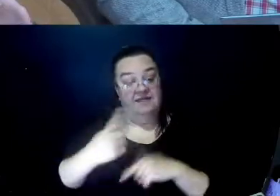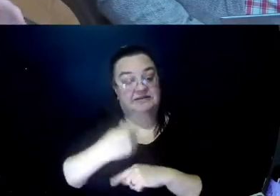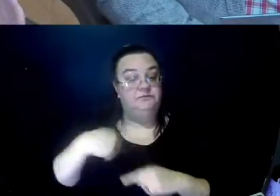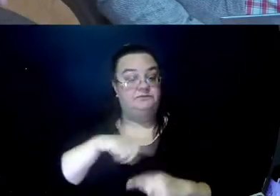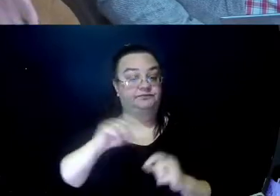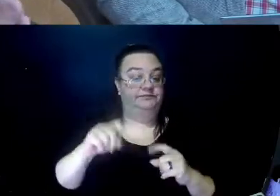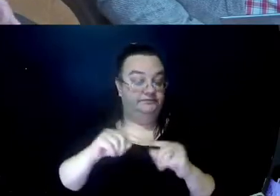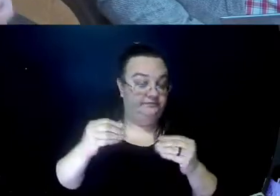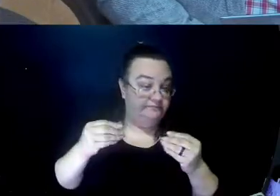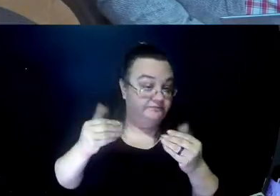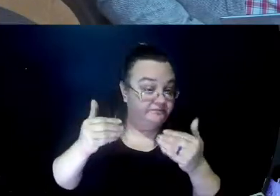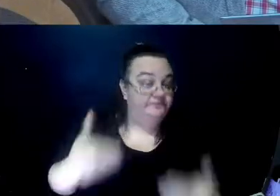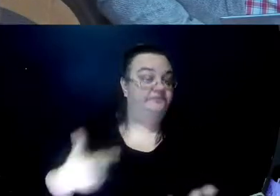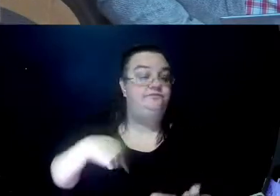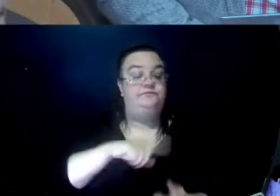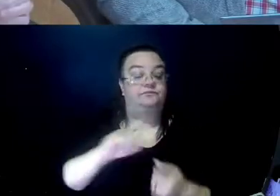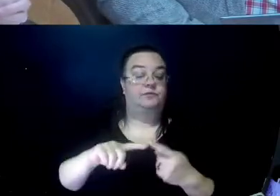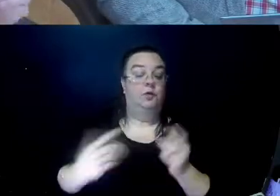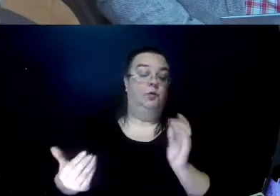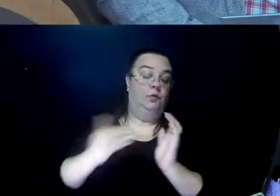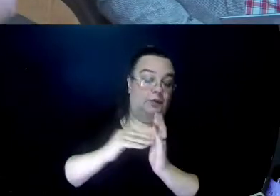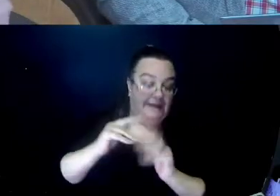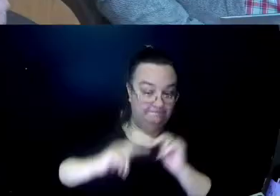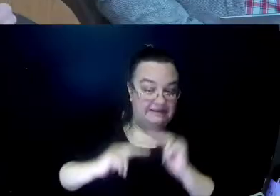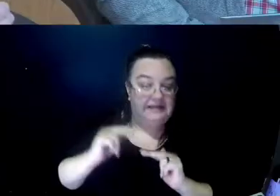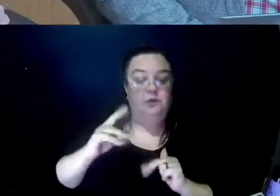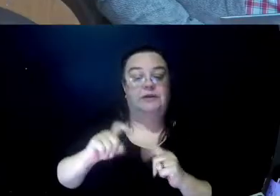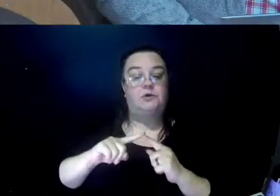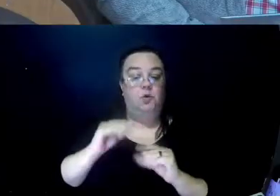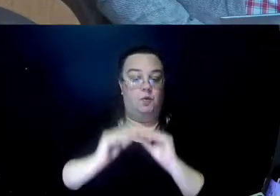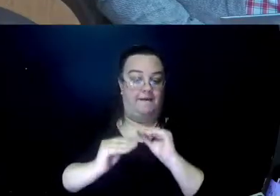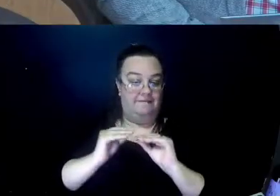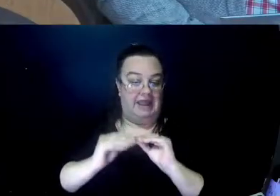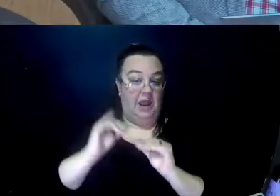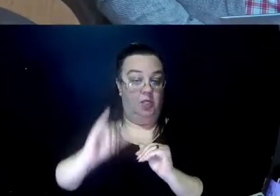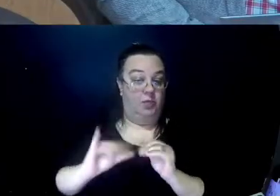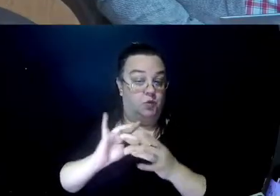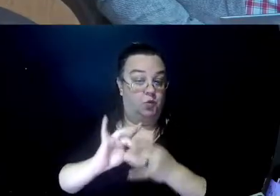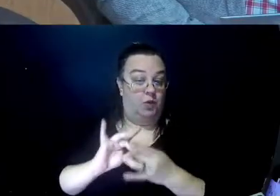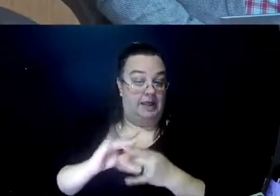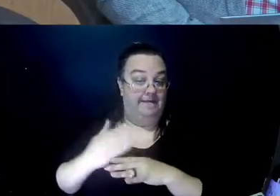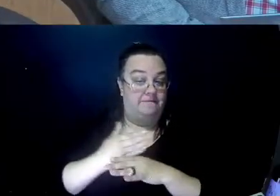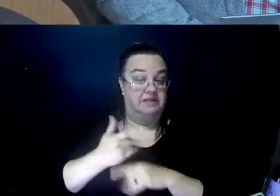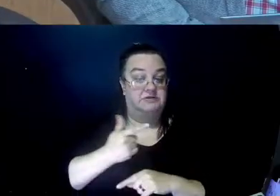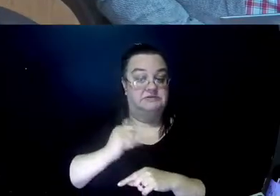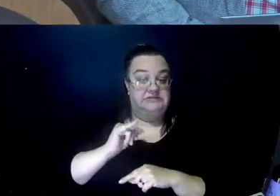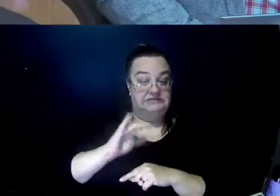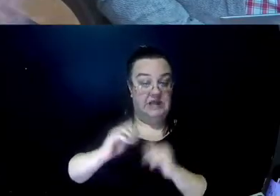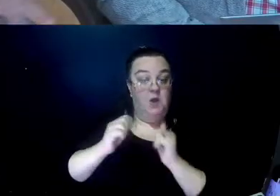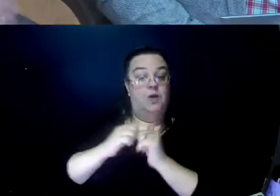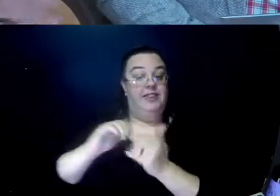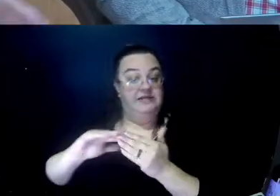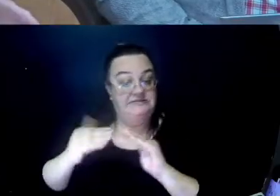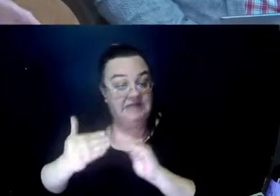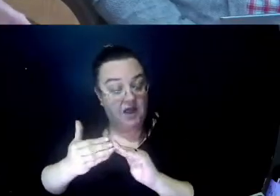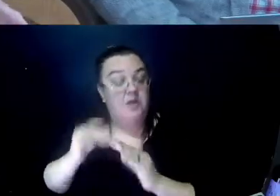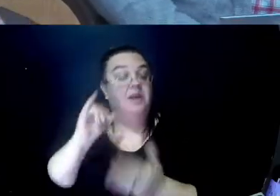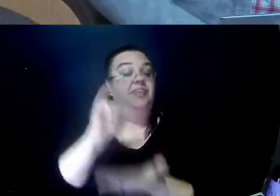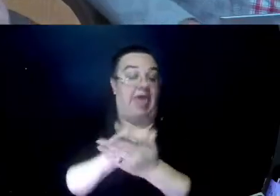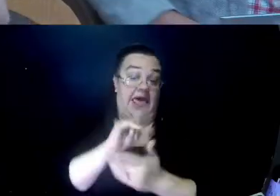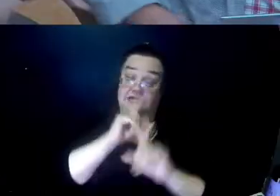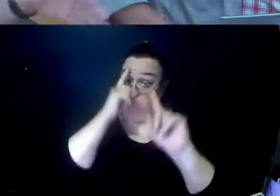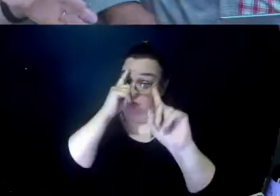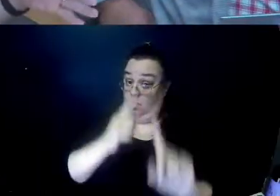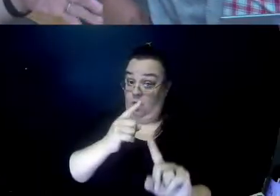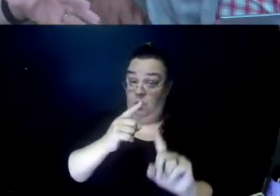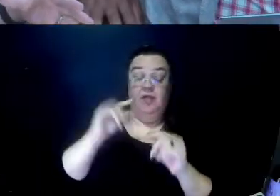to rebuild, and we need to repair this relationship between the GIC and the town. That is the goal.